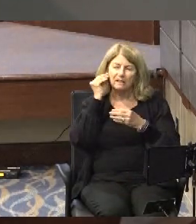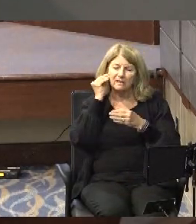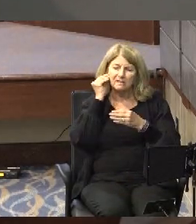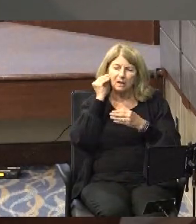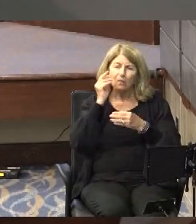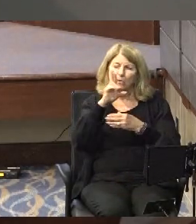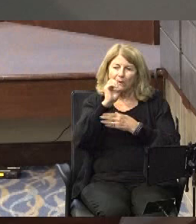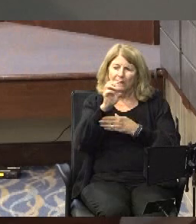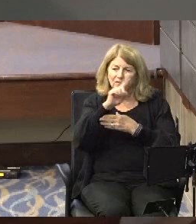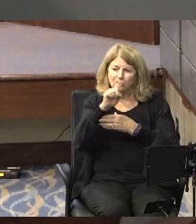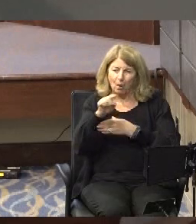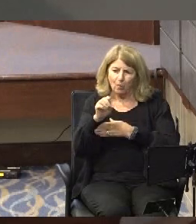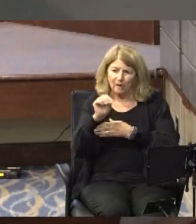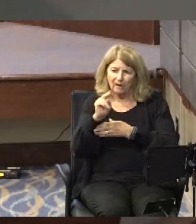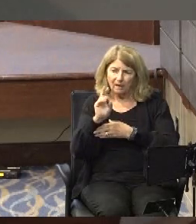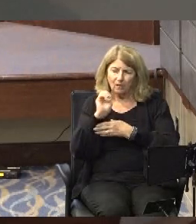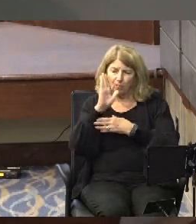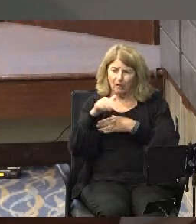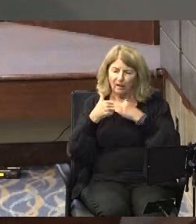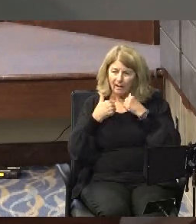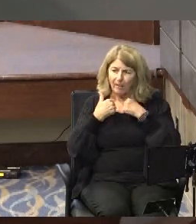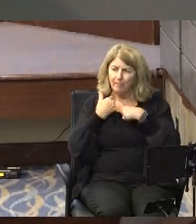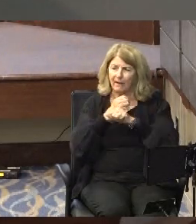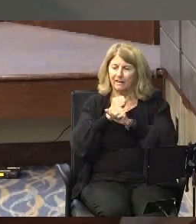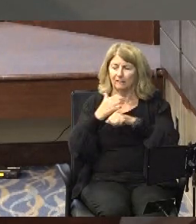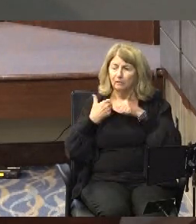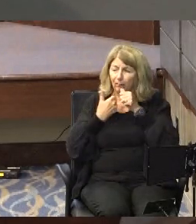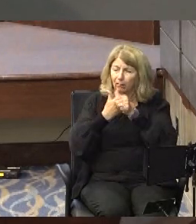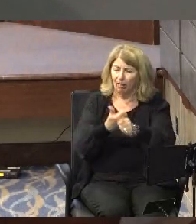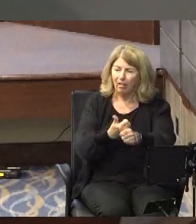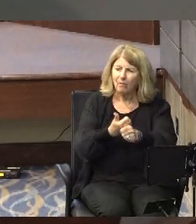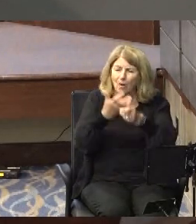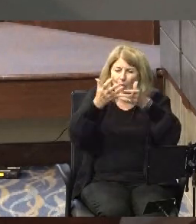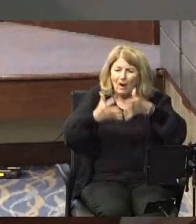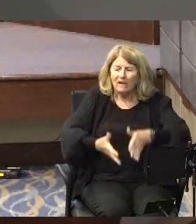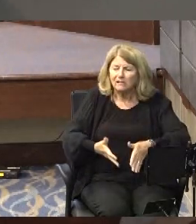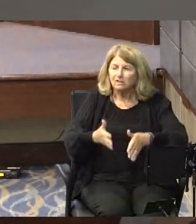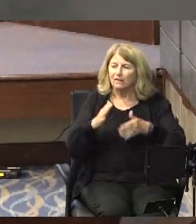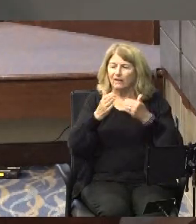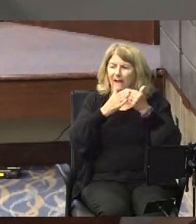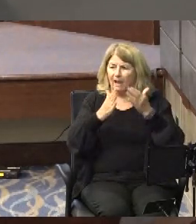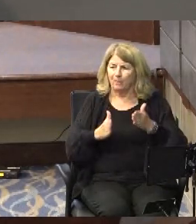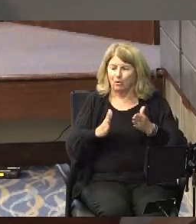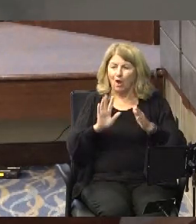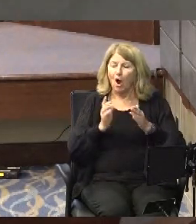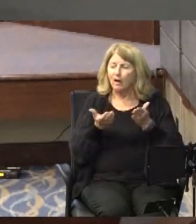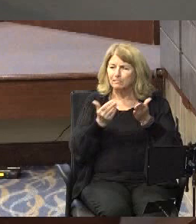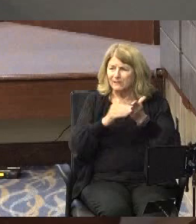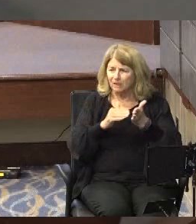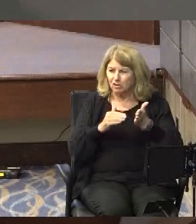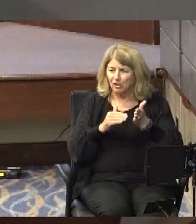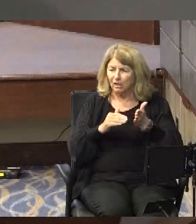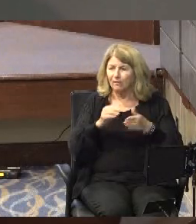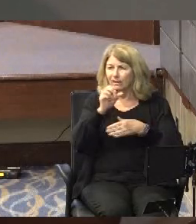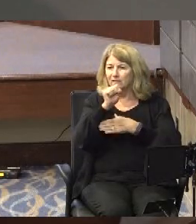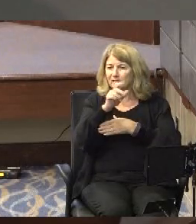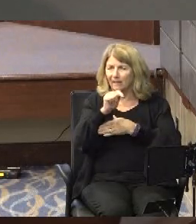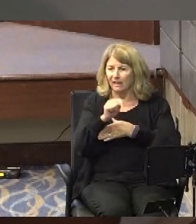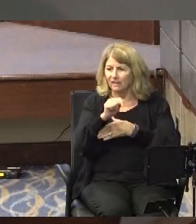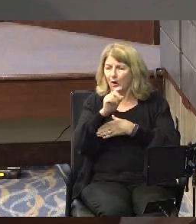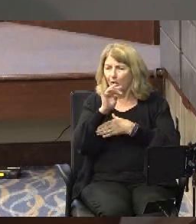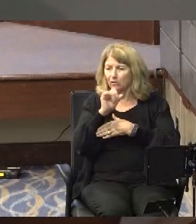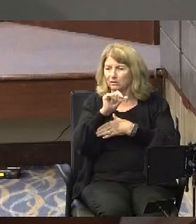conformity with the rest of the neighborhood. The opposition from members and representatives of St. Albans Episcopal Church, along with the surrounding